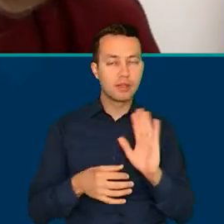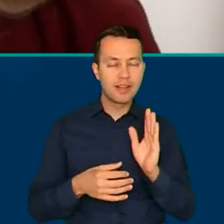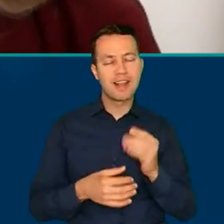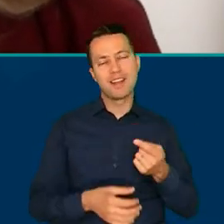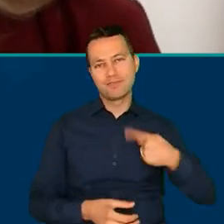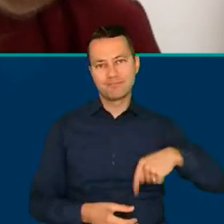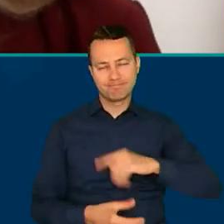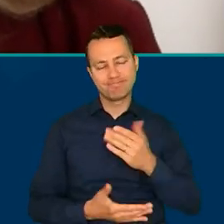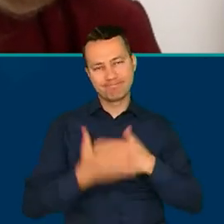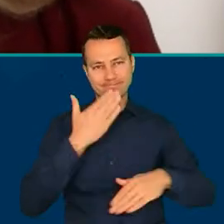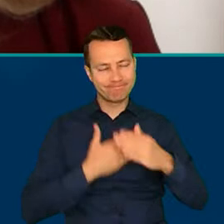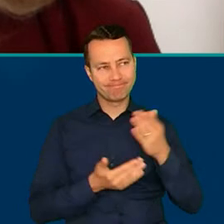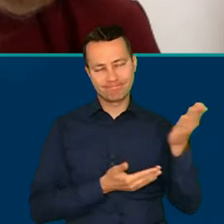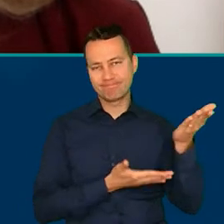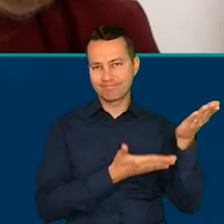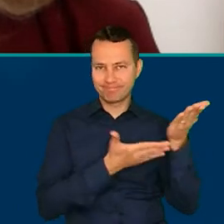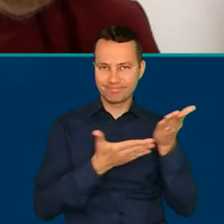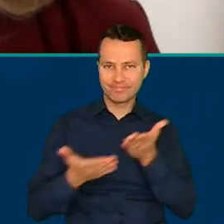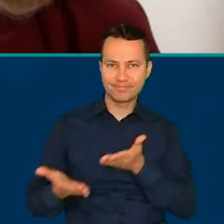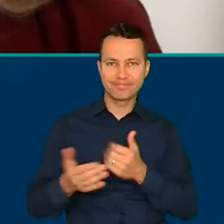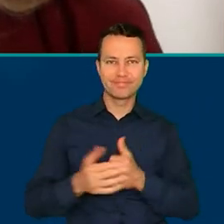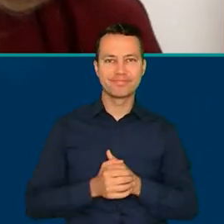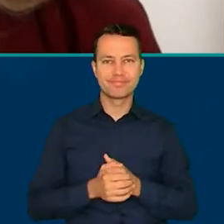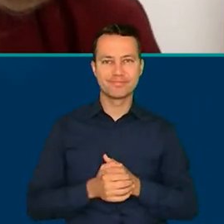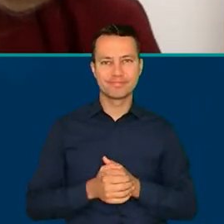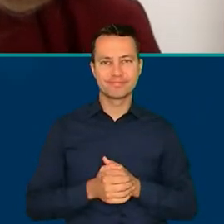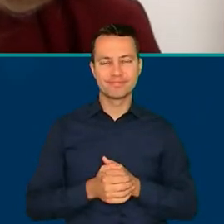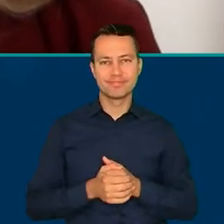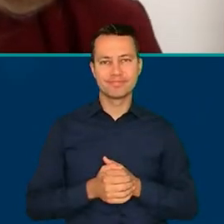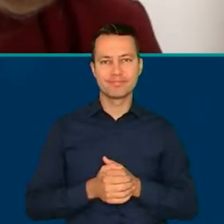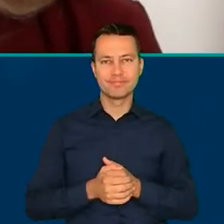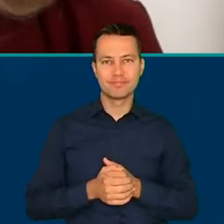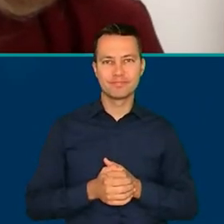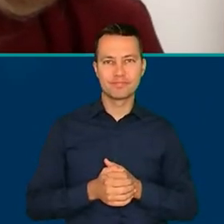good morning, and over to you.